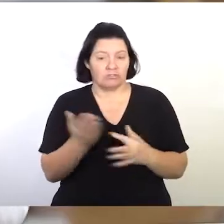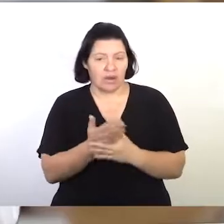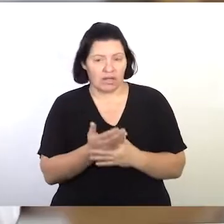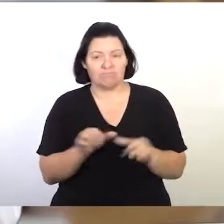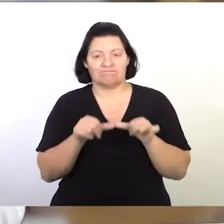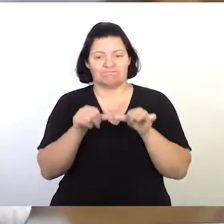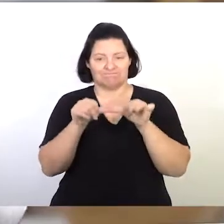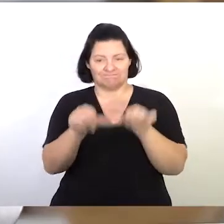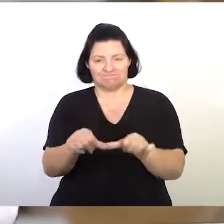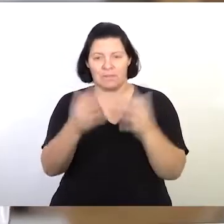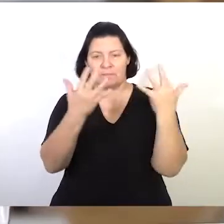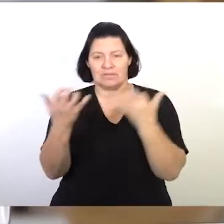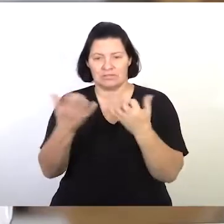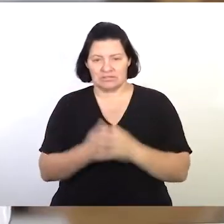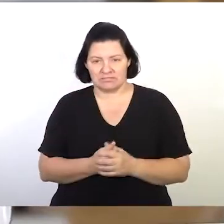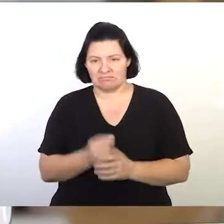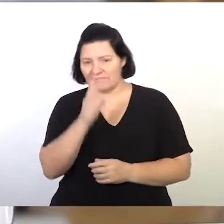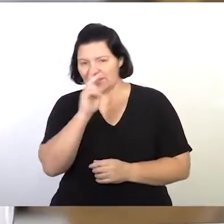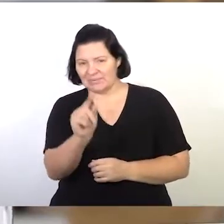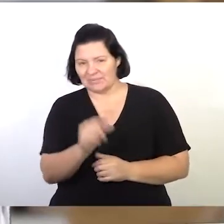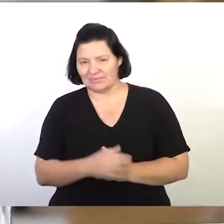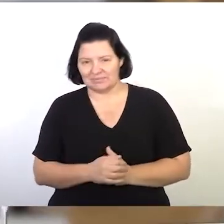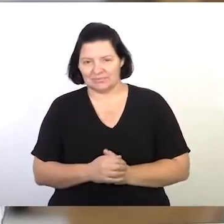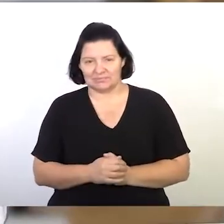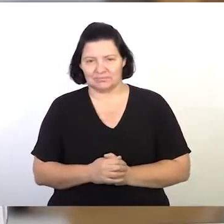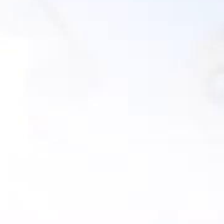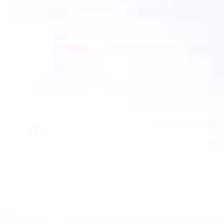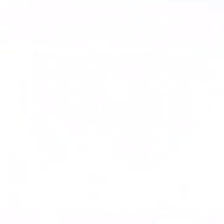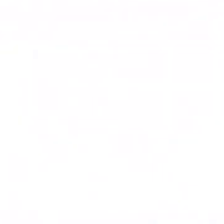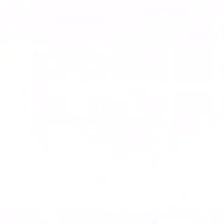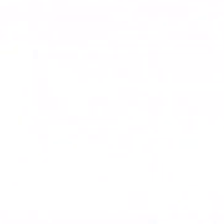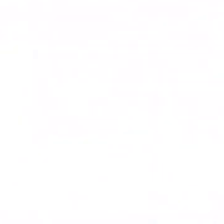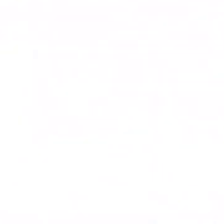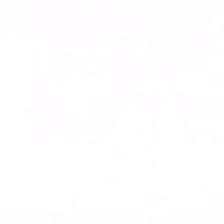After the break, we will continue with budgets. See you soon.